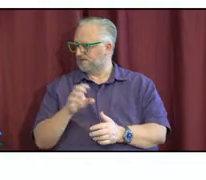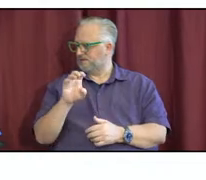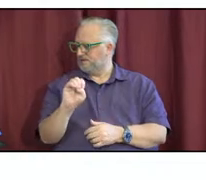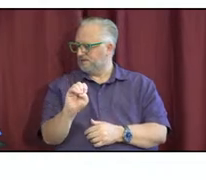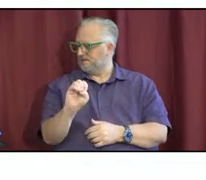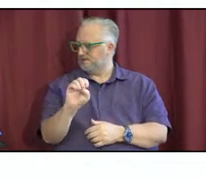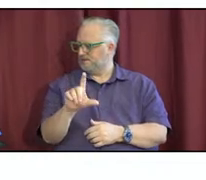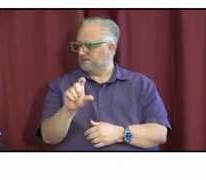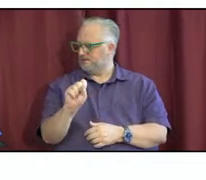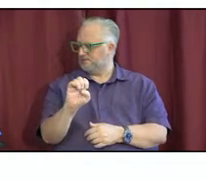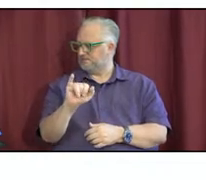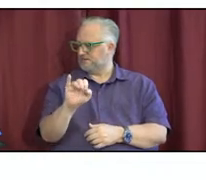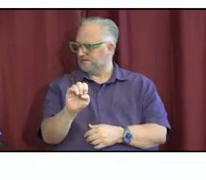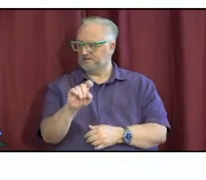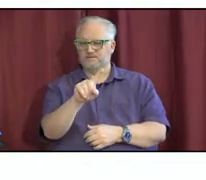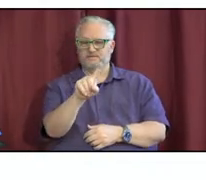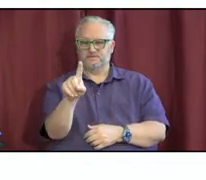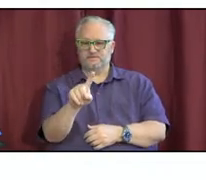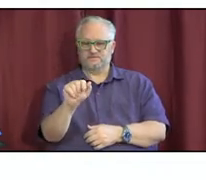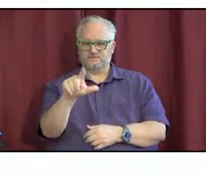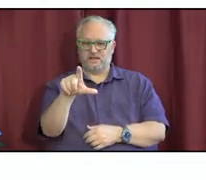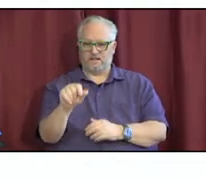Elsie Zala,